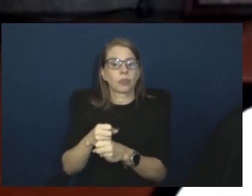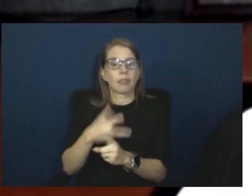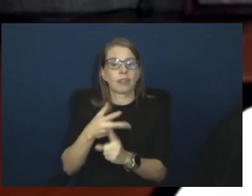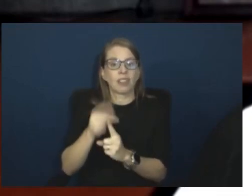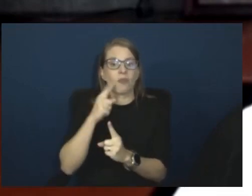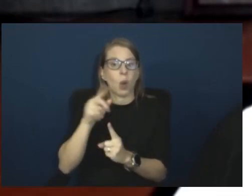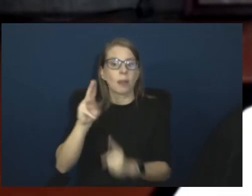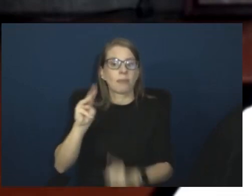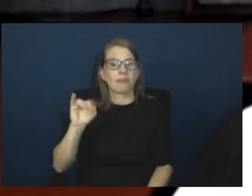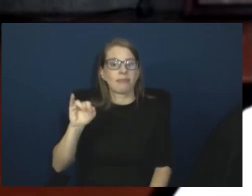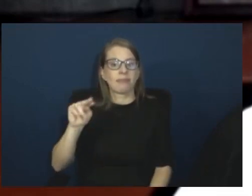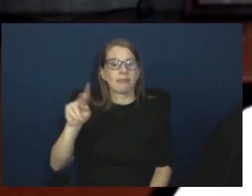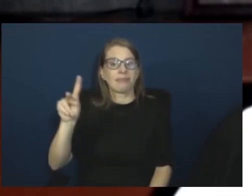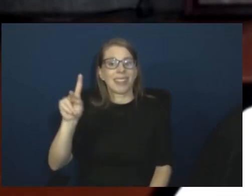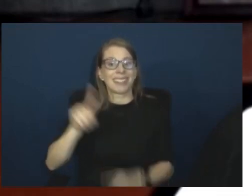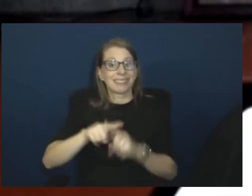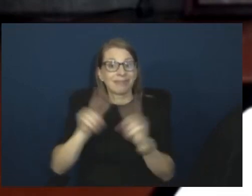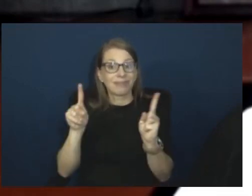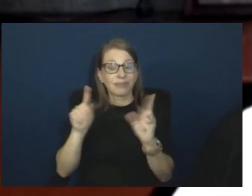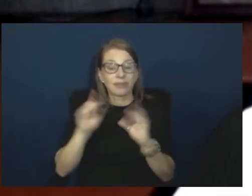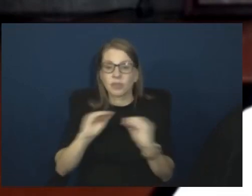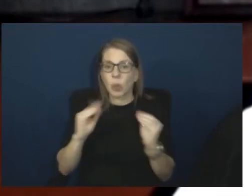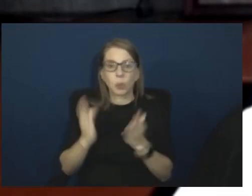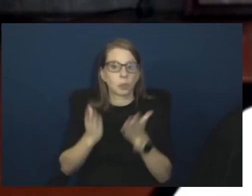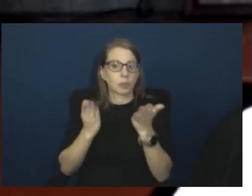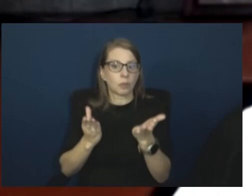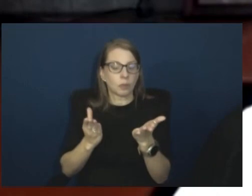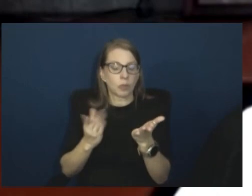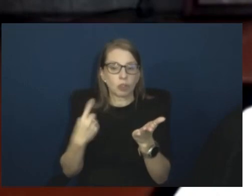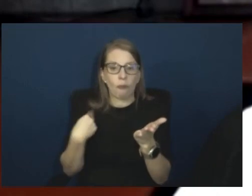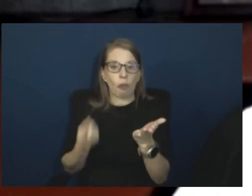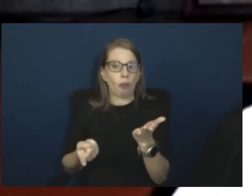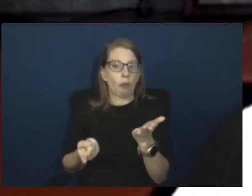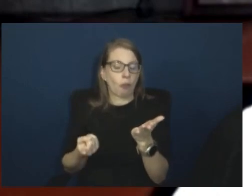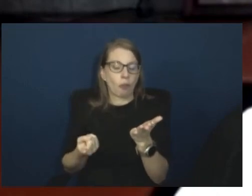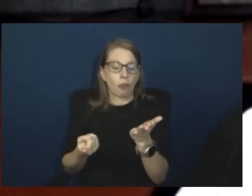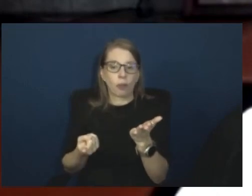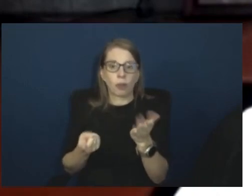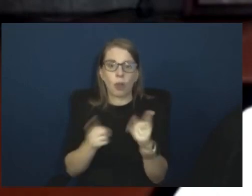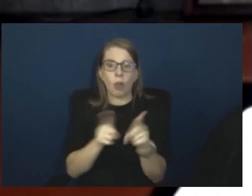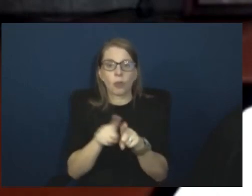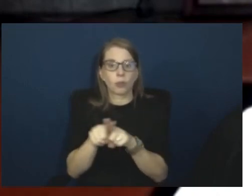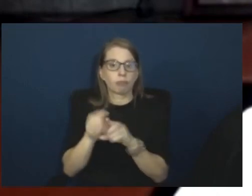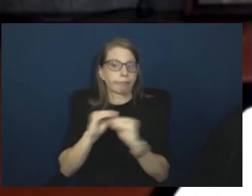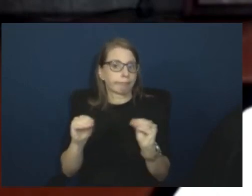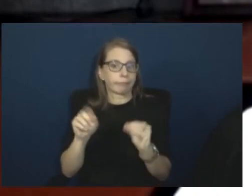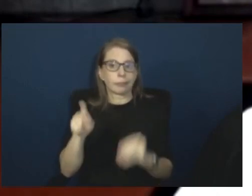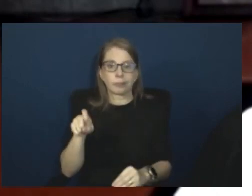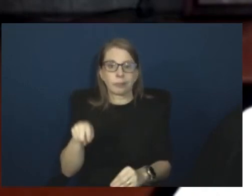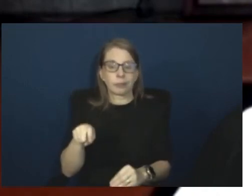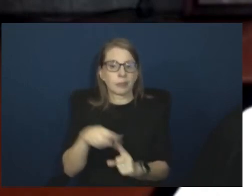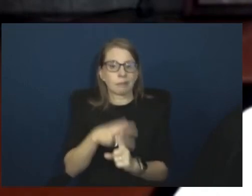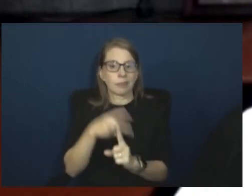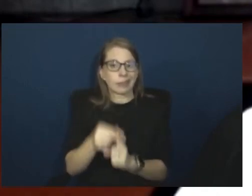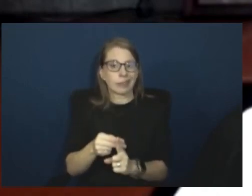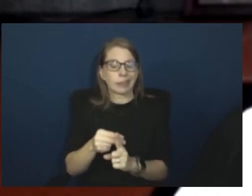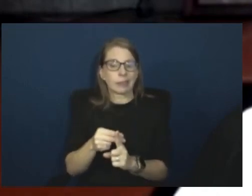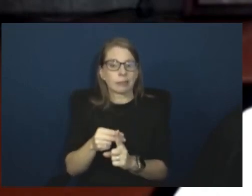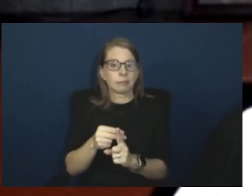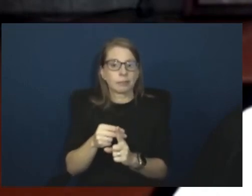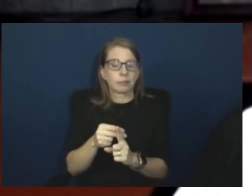mink. However, there is no recommendation so far, and also no need to